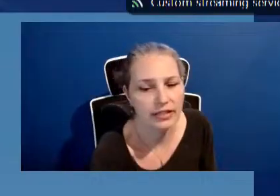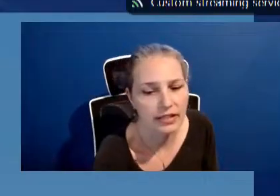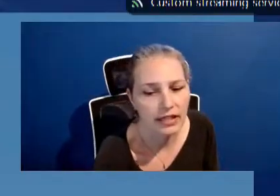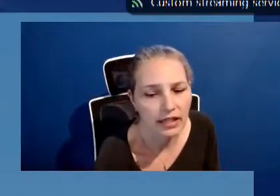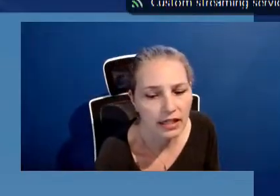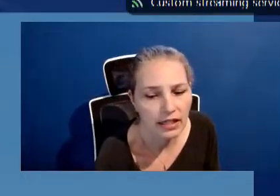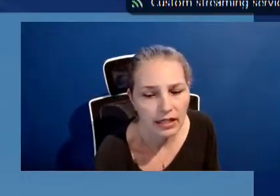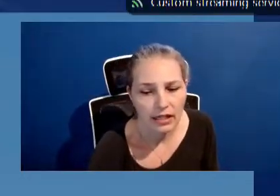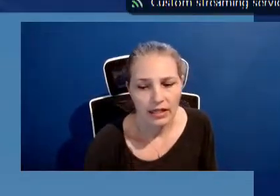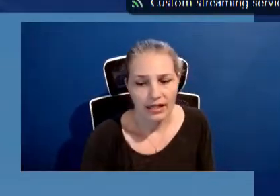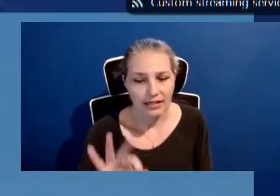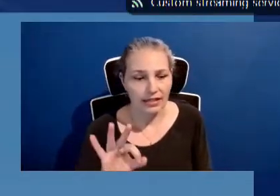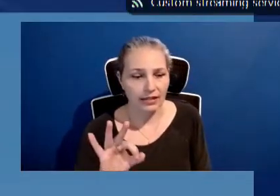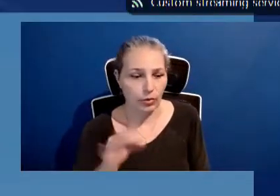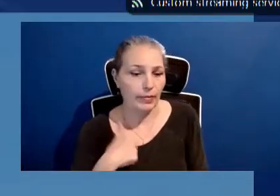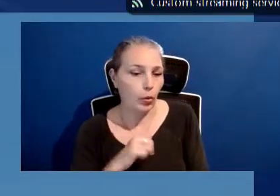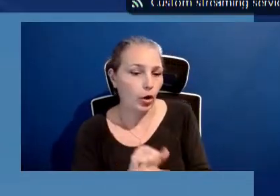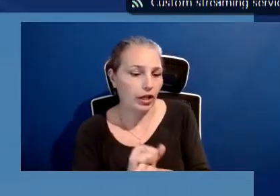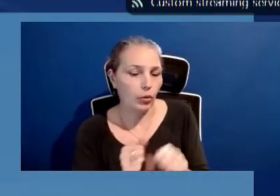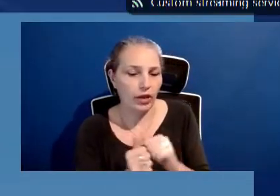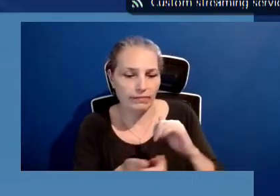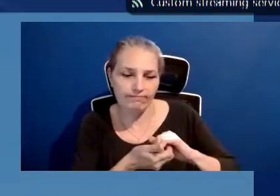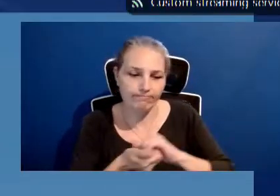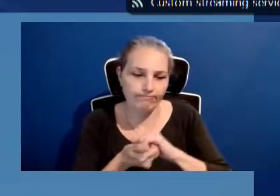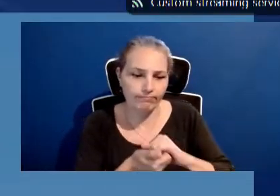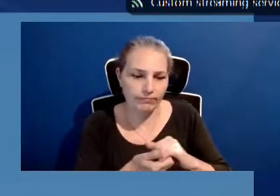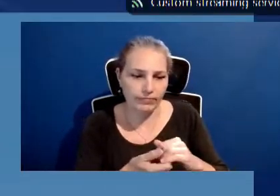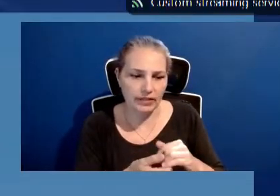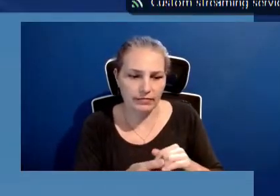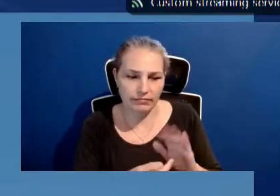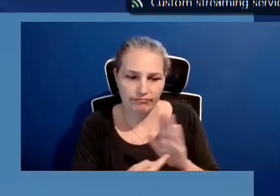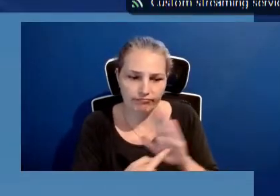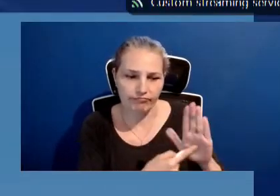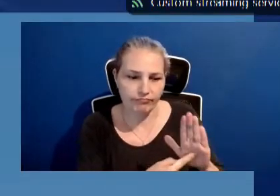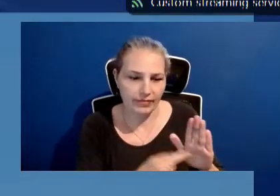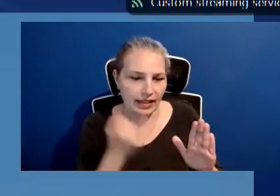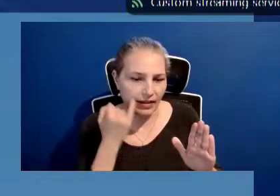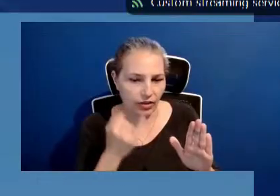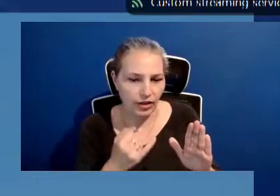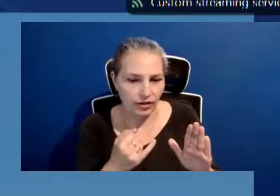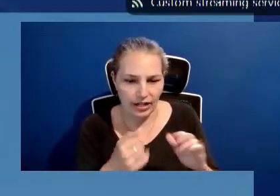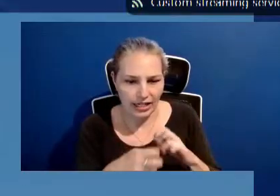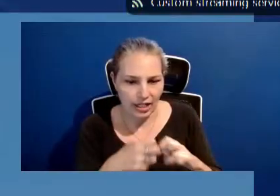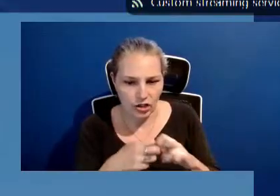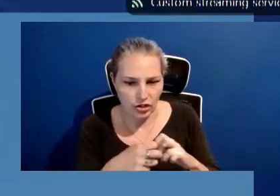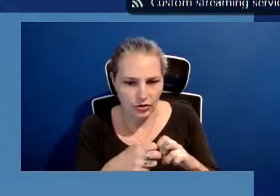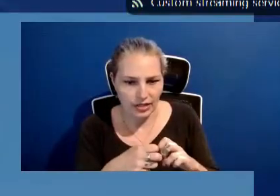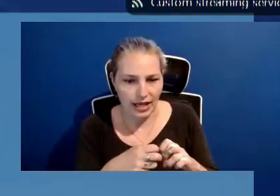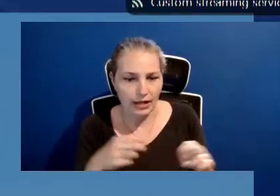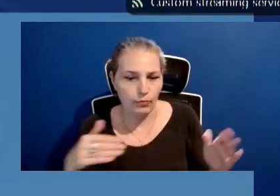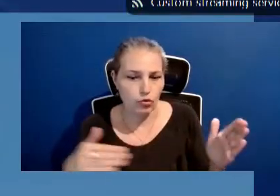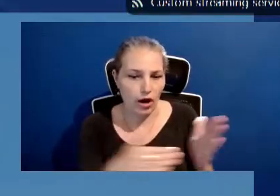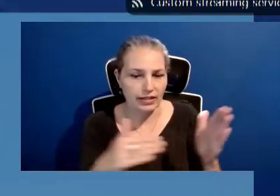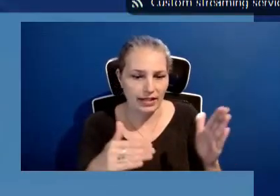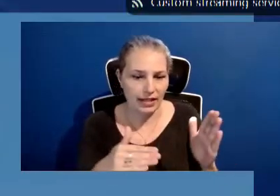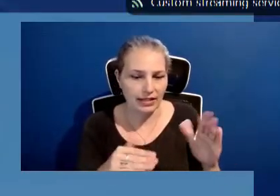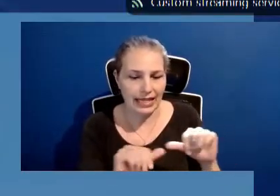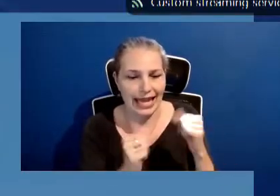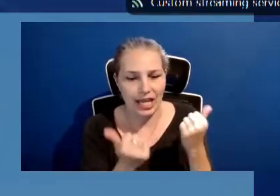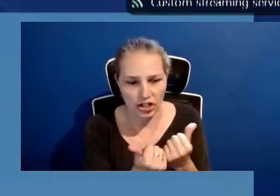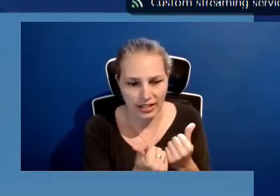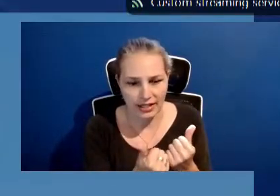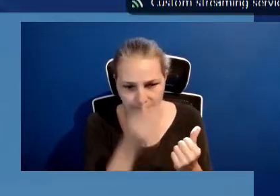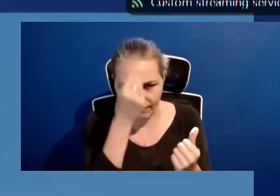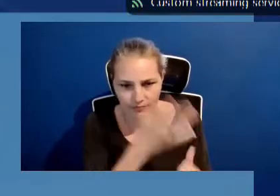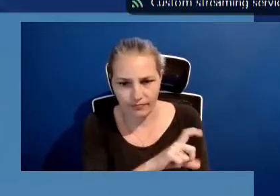exploit fire victims accountable. Now, investigating price gouging is not easy, but one of our most powerful tools